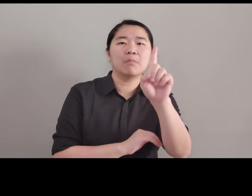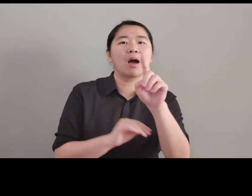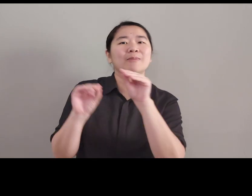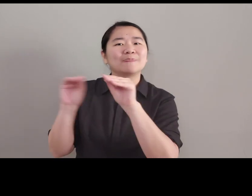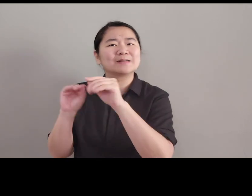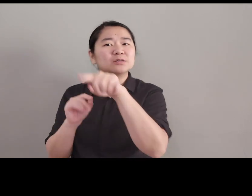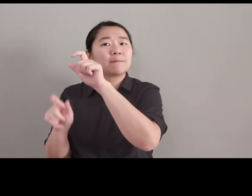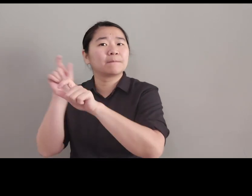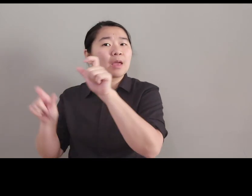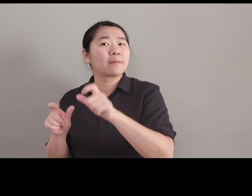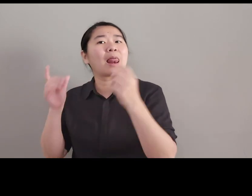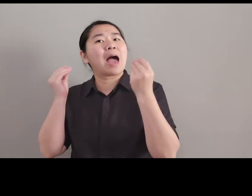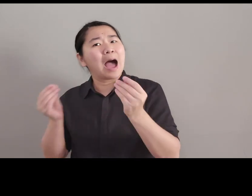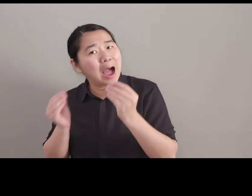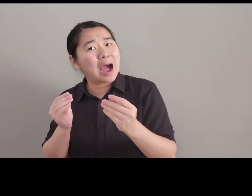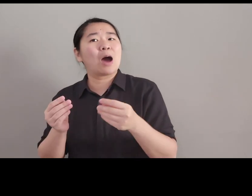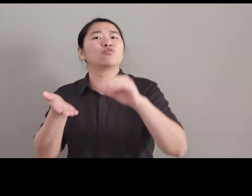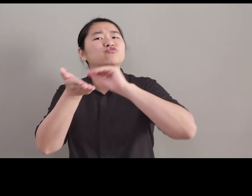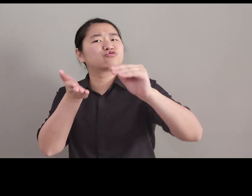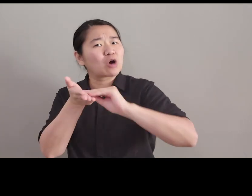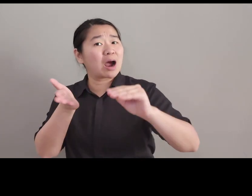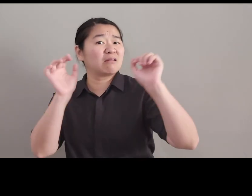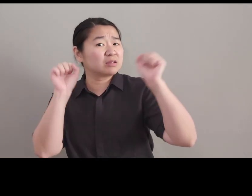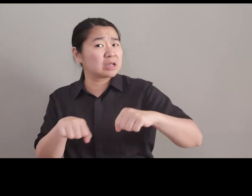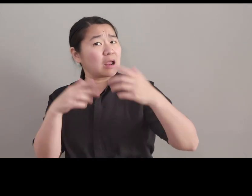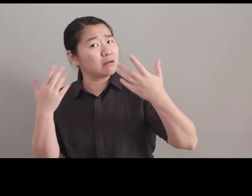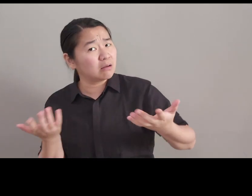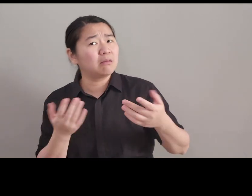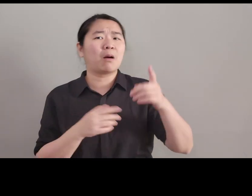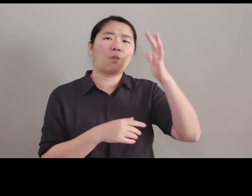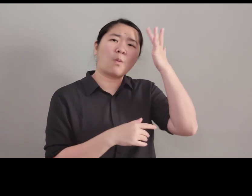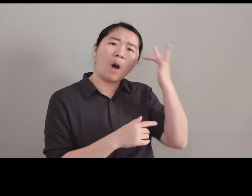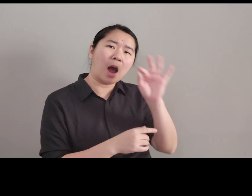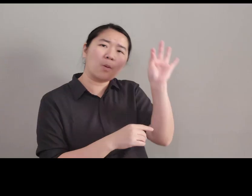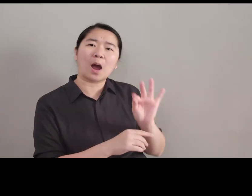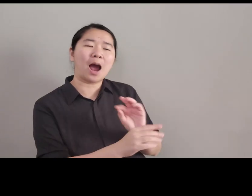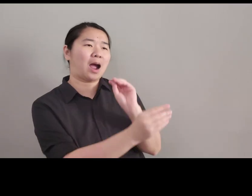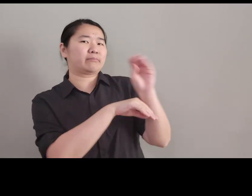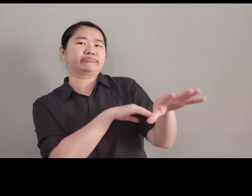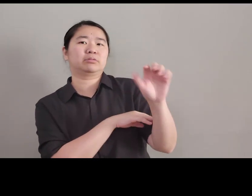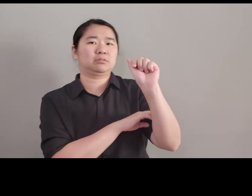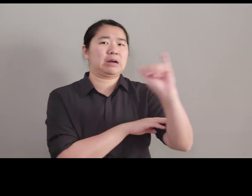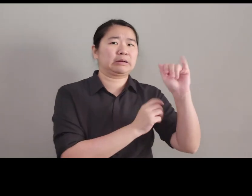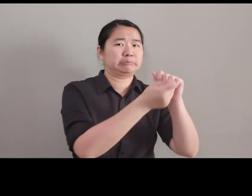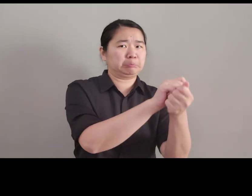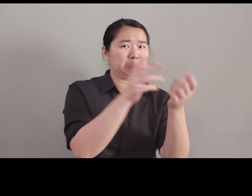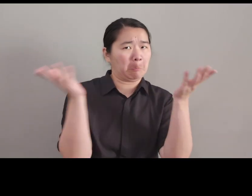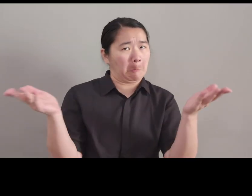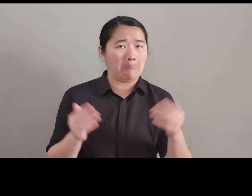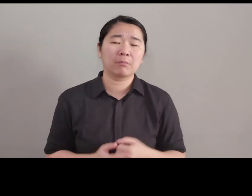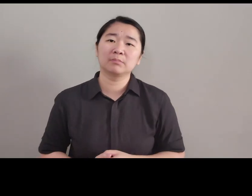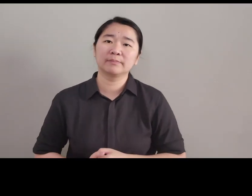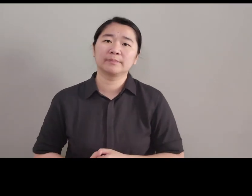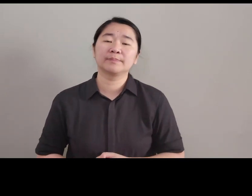code right away? Wilco, do you want to respond to that? Yeah, I don't think developers are writing code